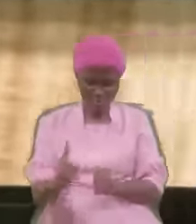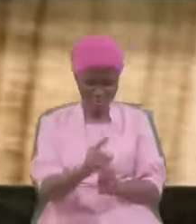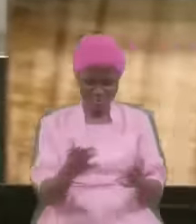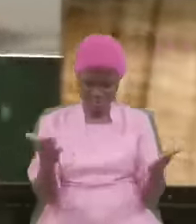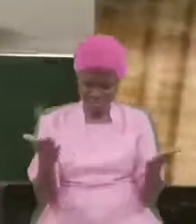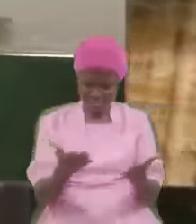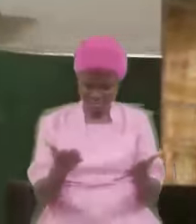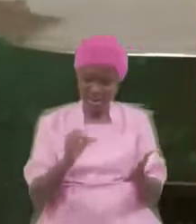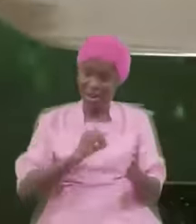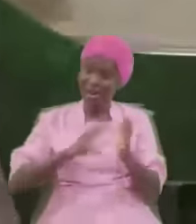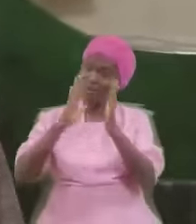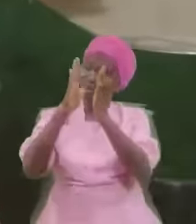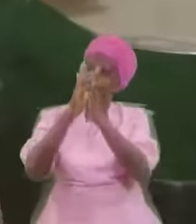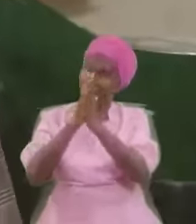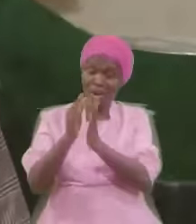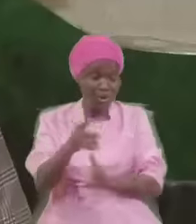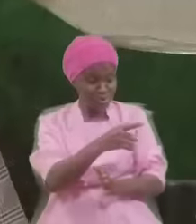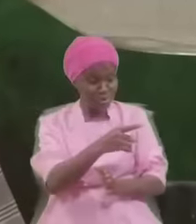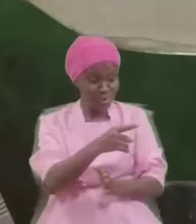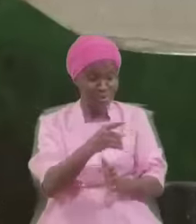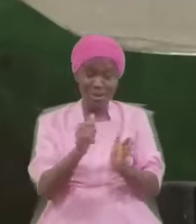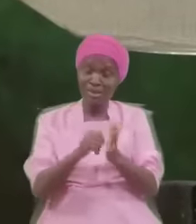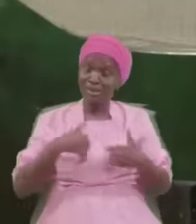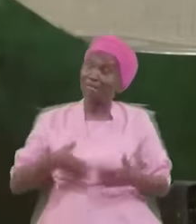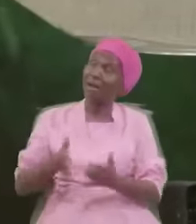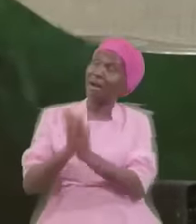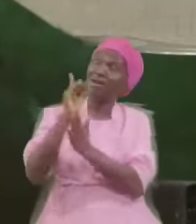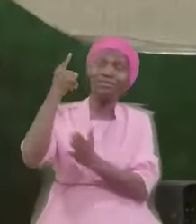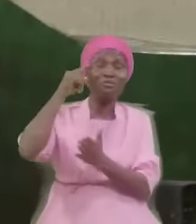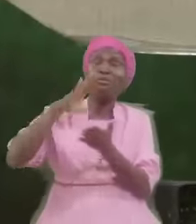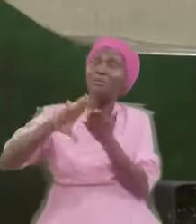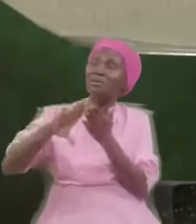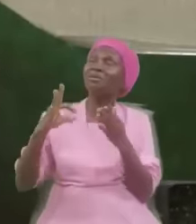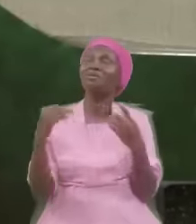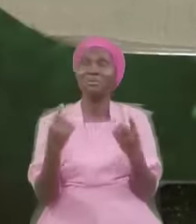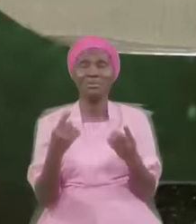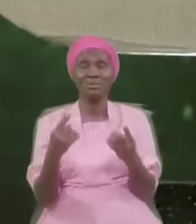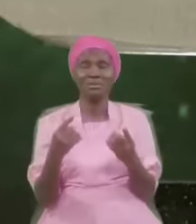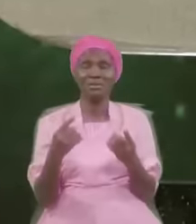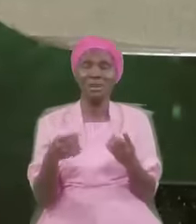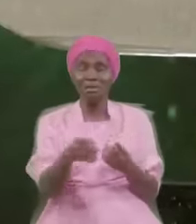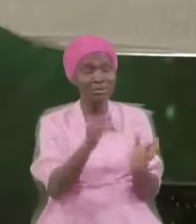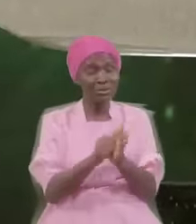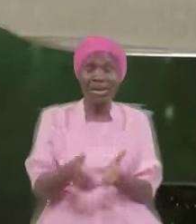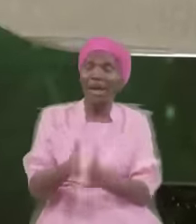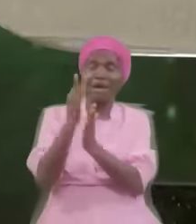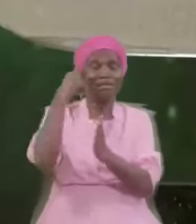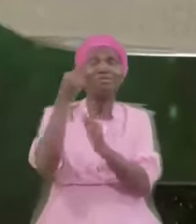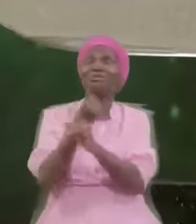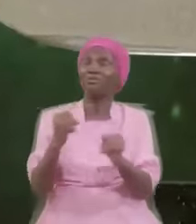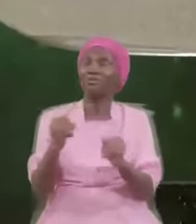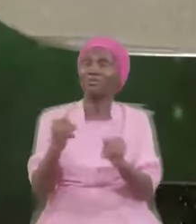here. I pray those who have asked for forgiveness, those who have asked for salvation, those who have asked for